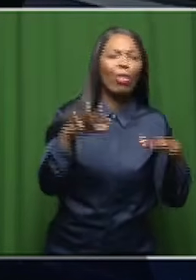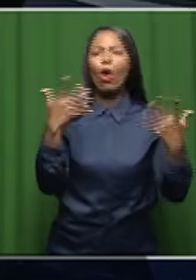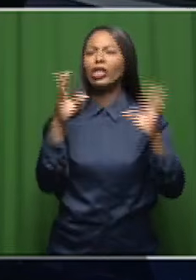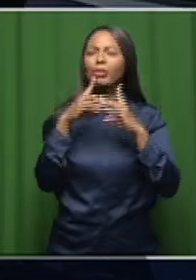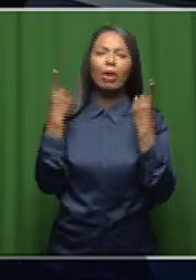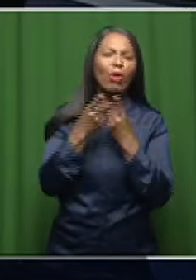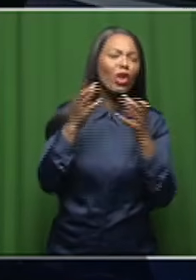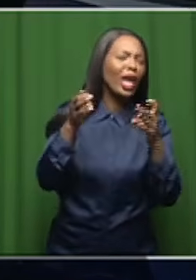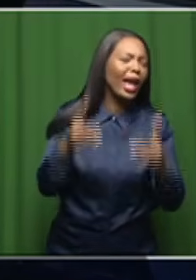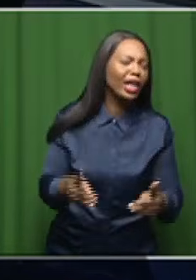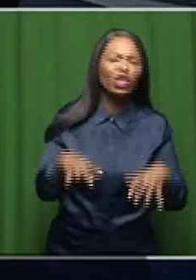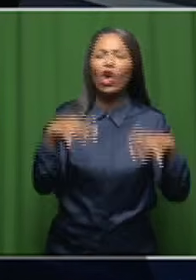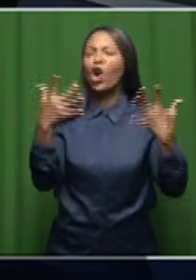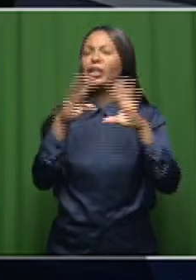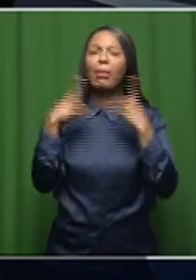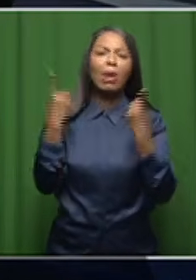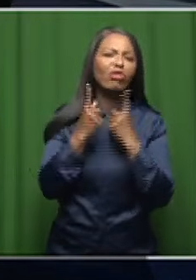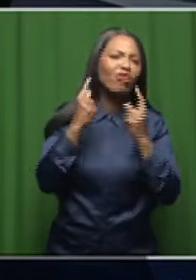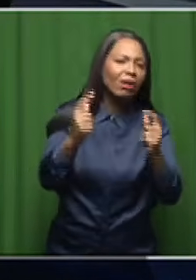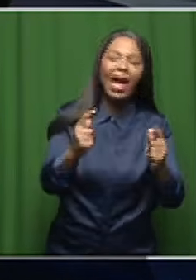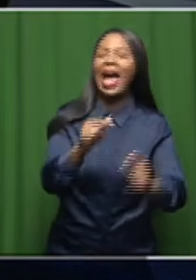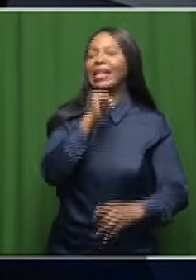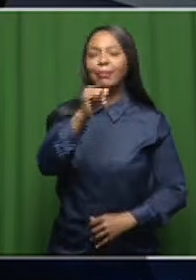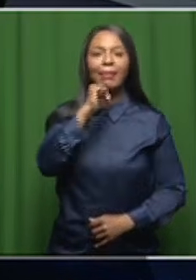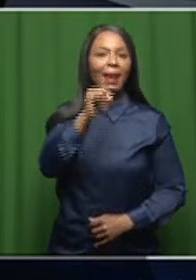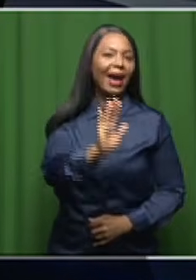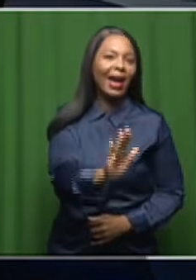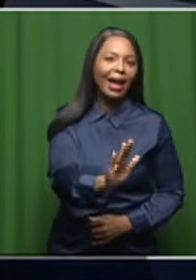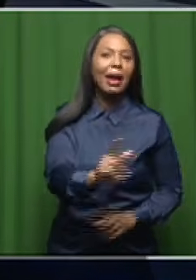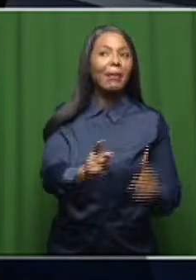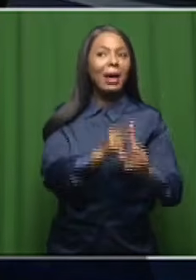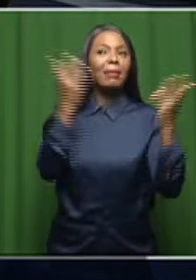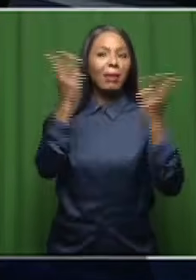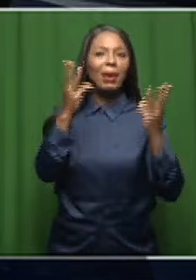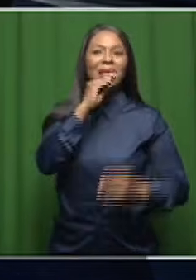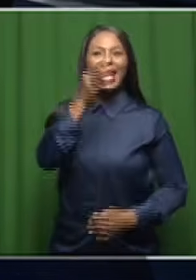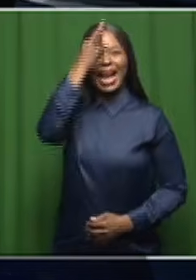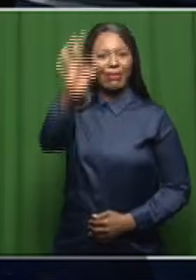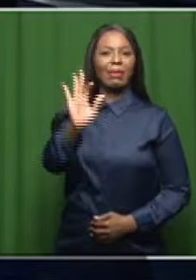of Education, Department of Transport. From a citizen's perspective, it's government.